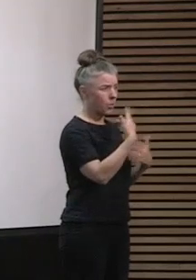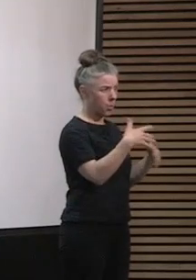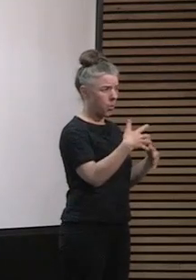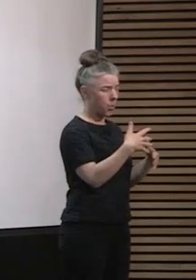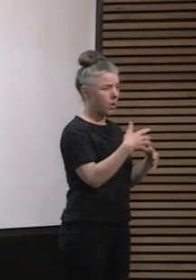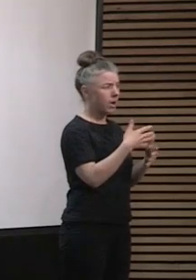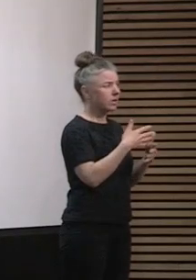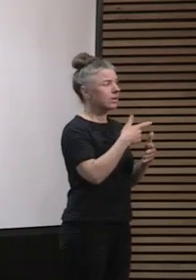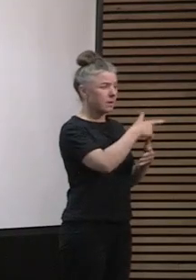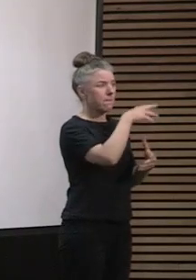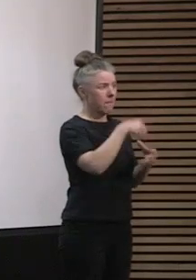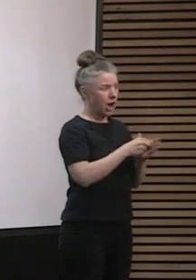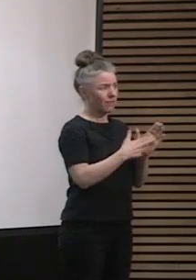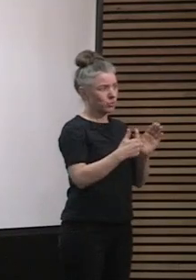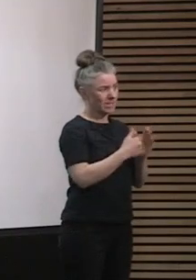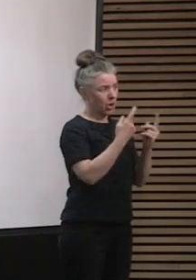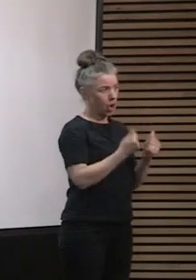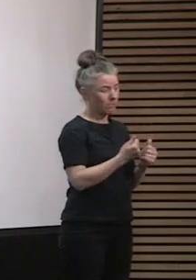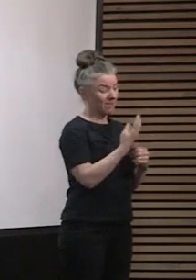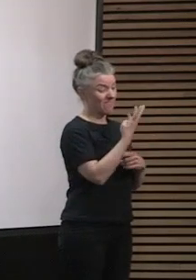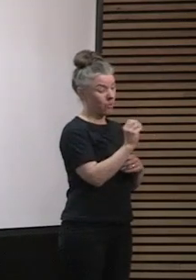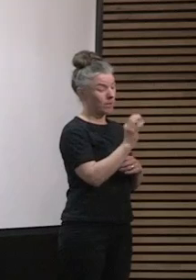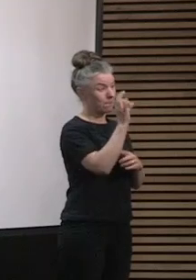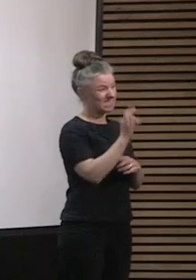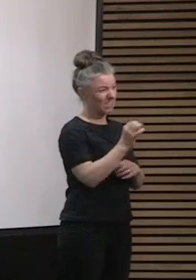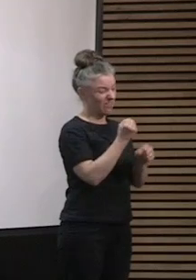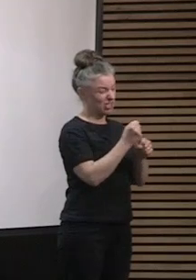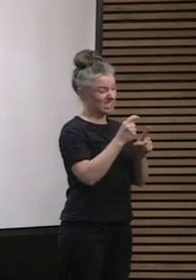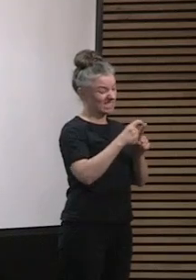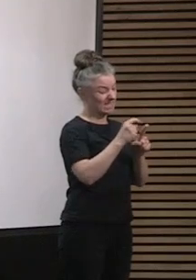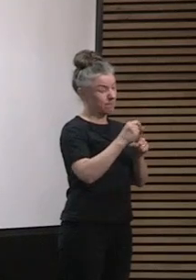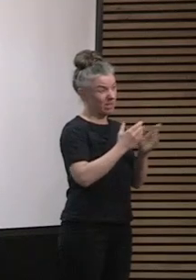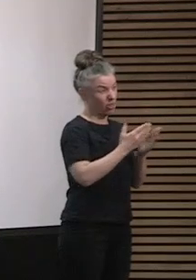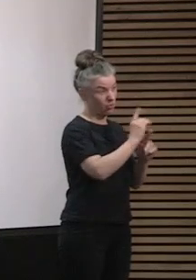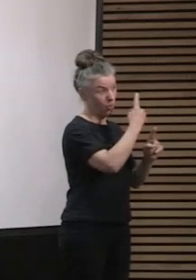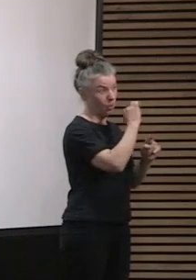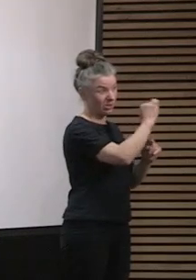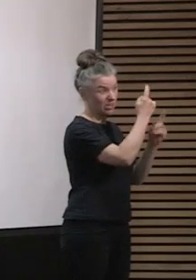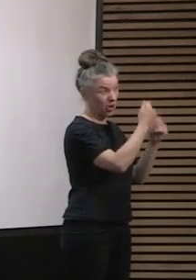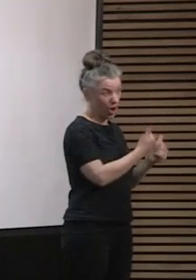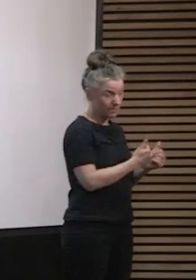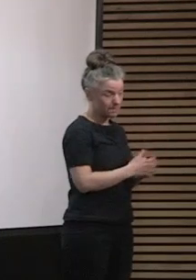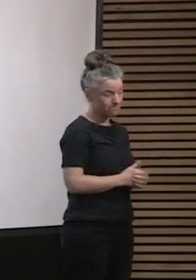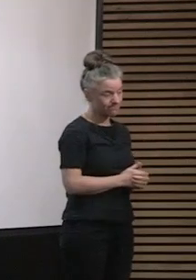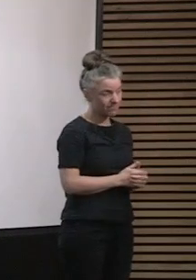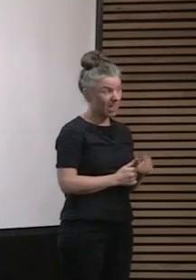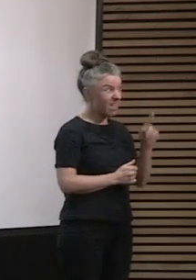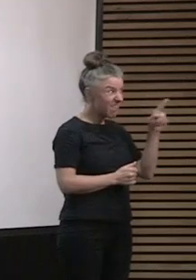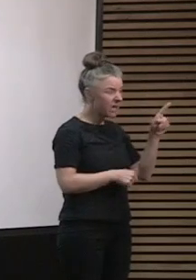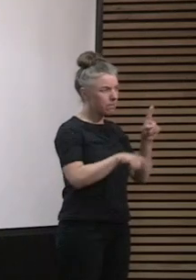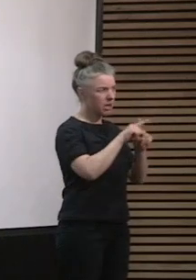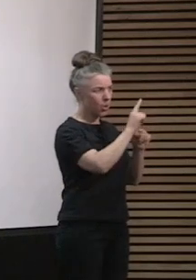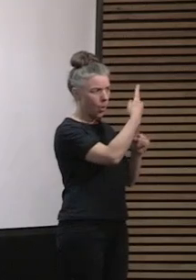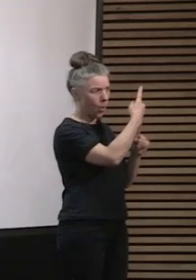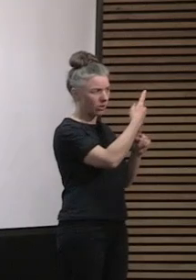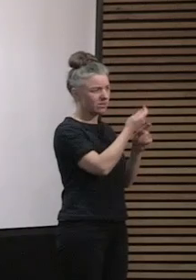New Zealand economy, nearly 40% of GDP. As a result of that and the Auckland economy's connections with the rest of New Zealand,